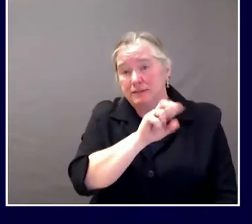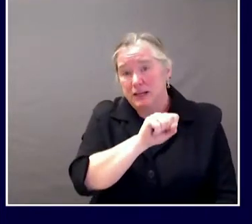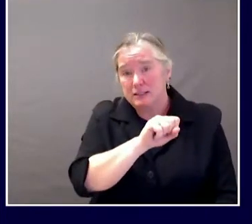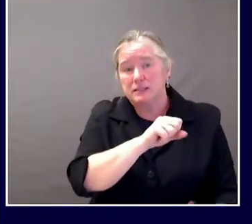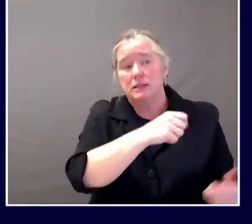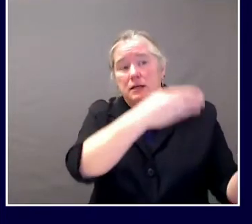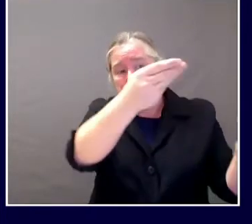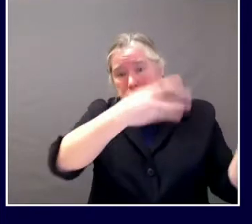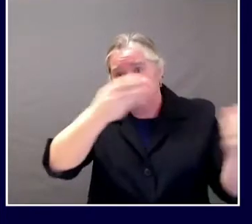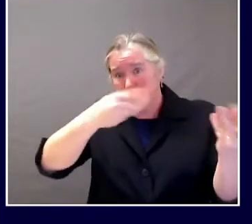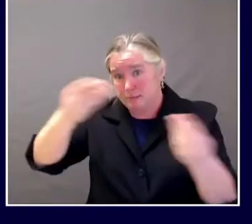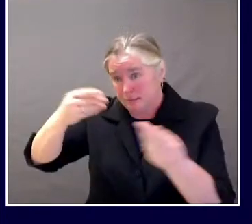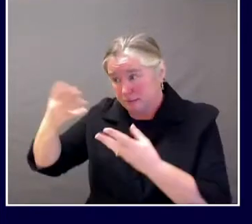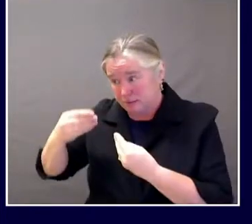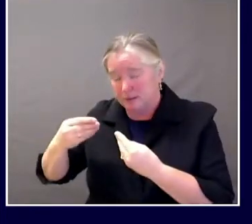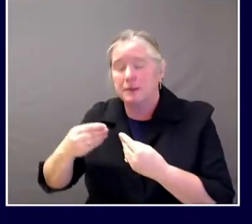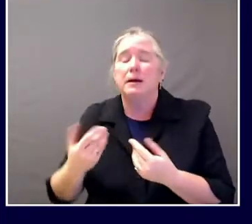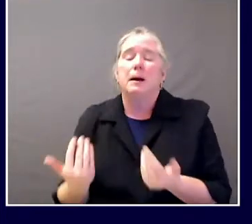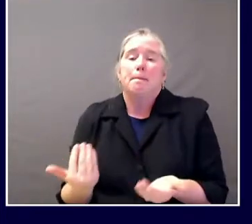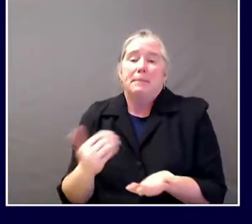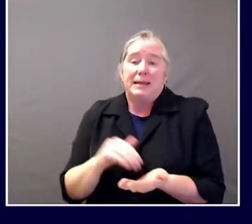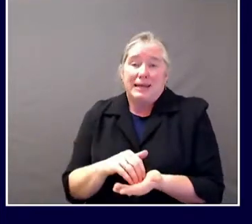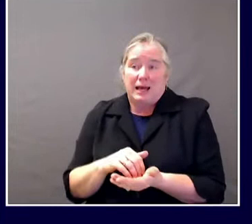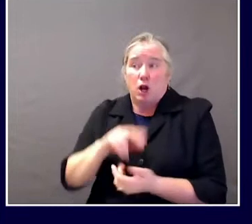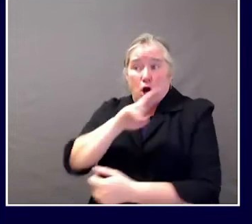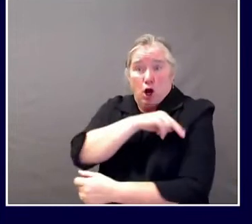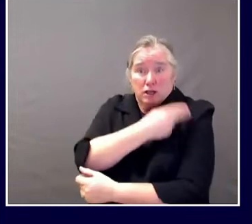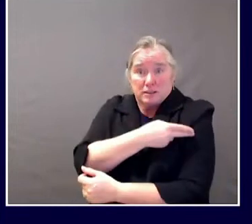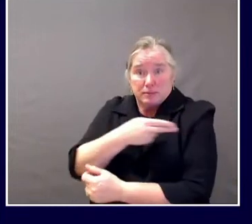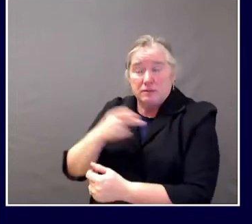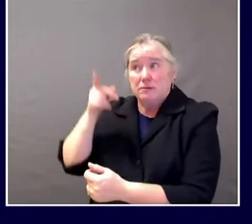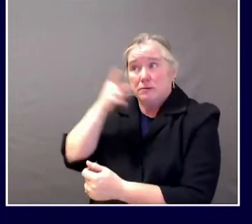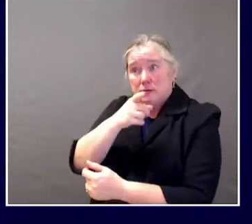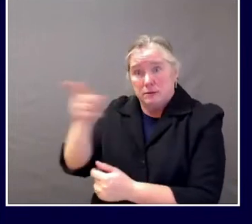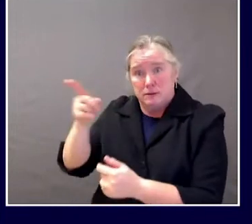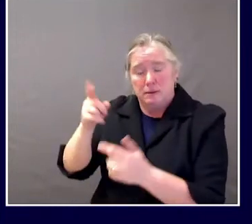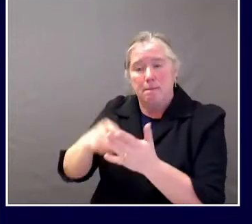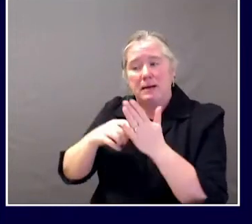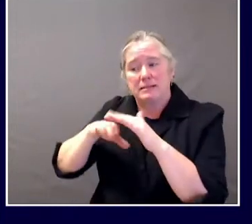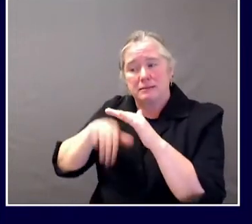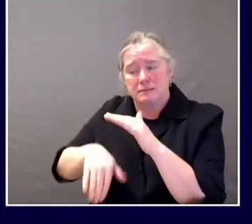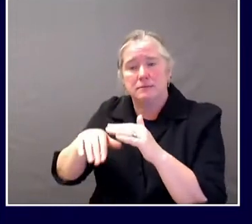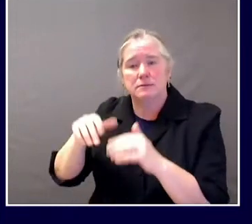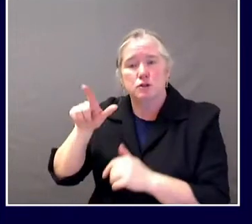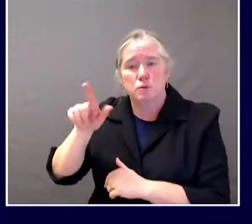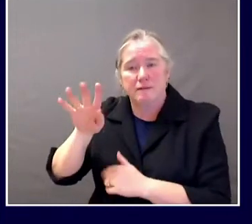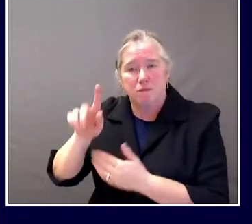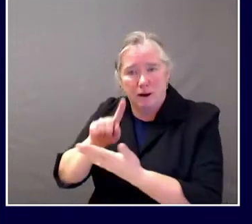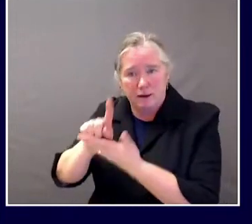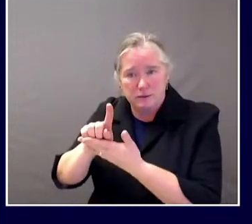reporting window is 72 hours, whereas for everyone else, it's 24.